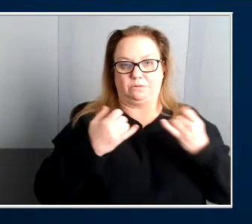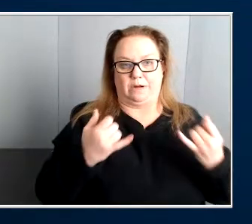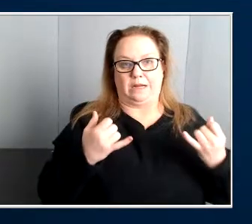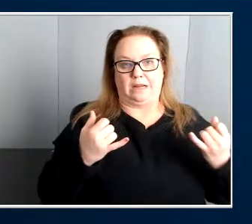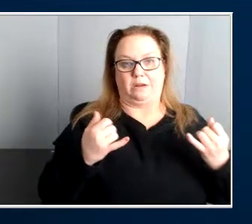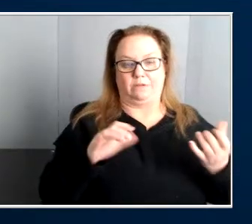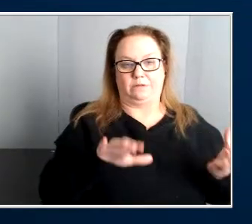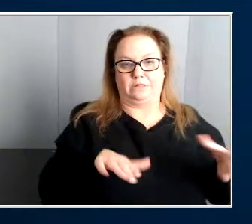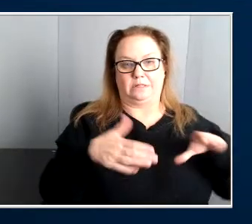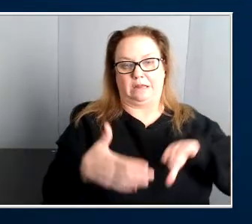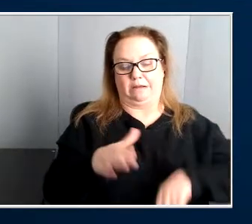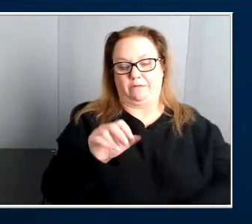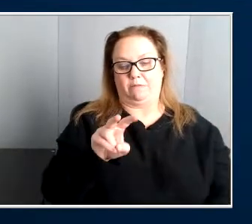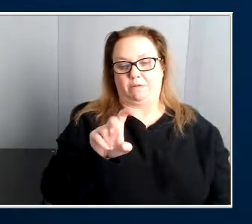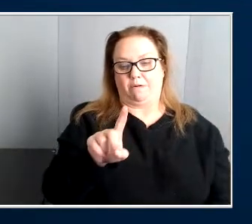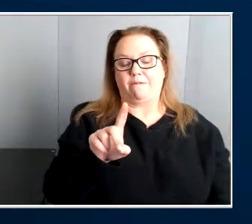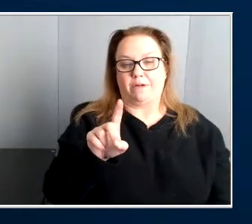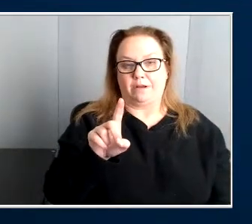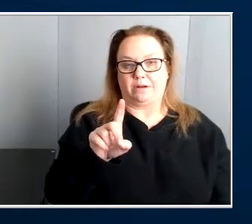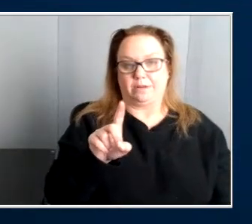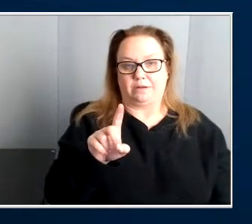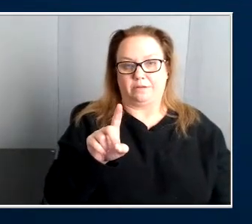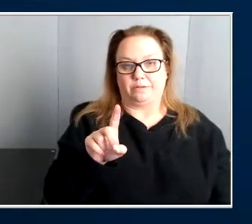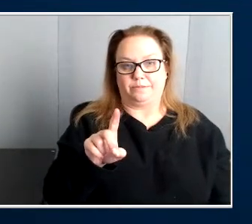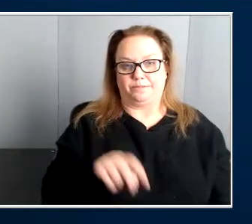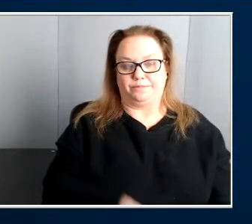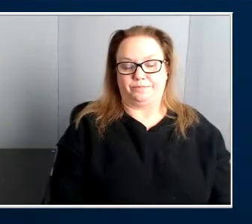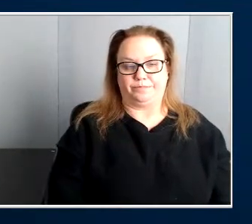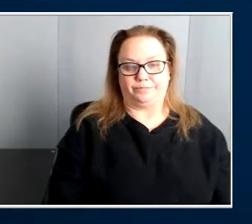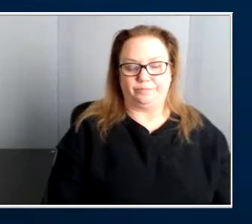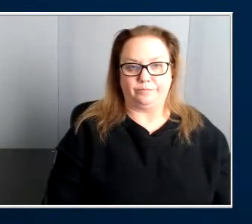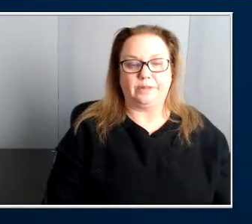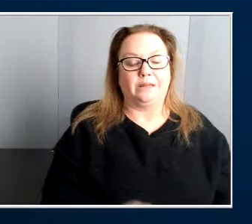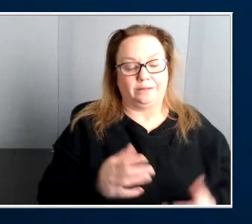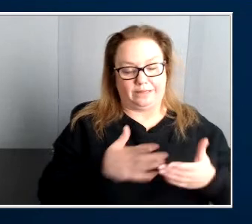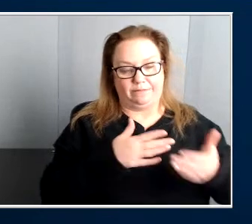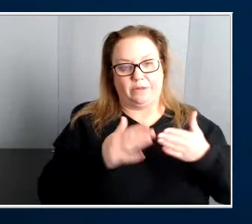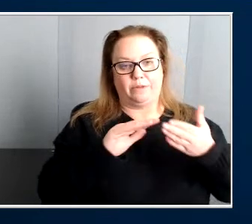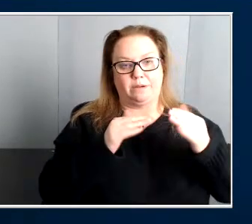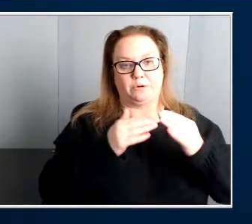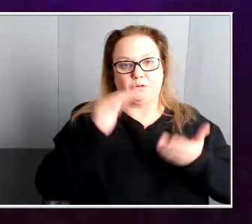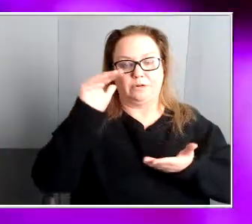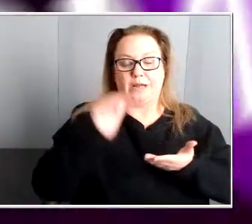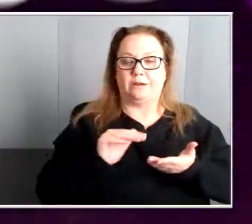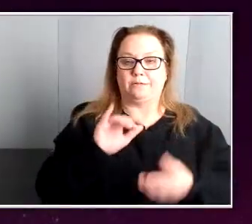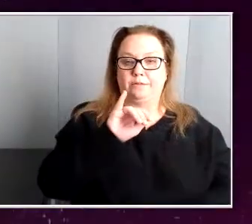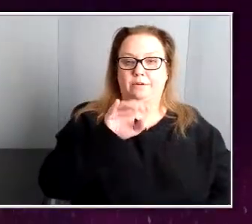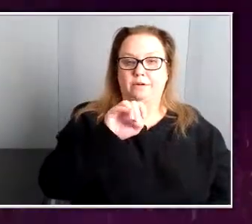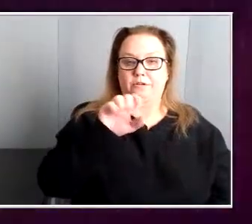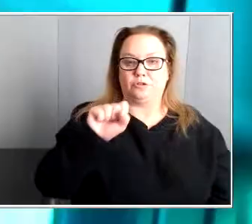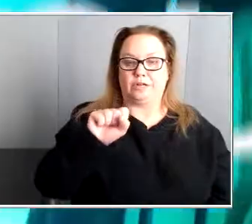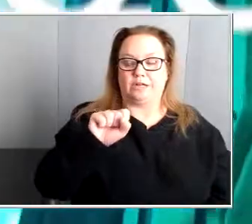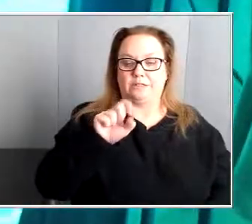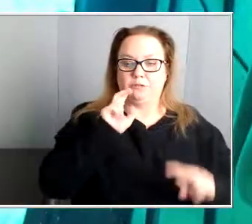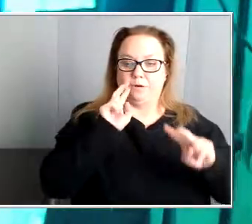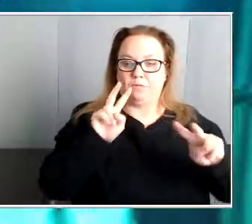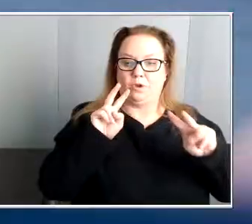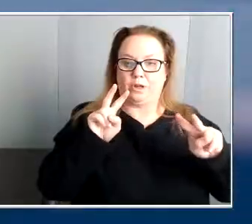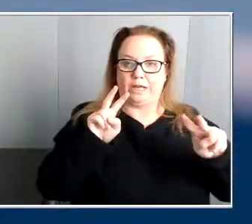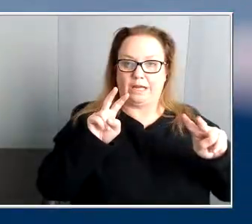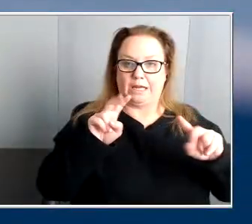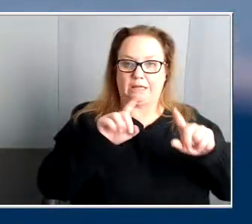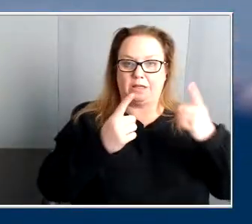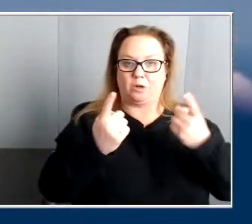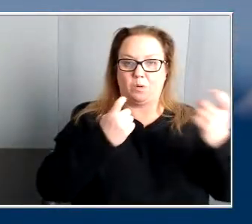from COVID, even though the COVID numbers are down. All right, Jess, let's talk a little bit. You've been keeping an eye on the questions sent in via